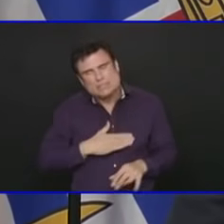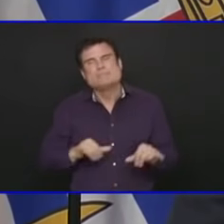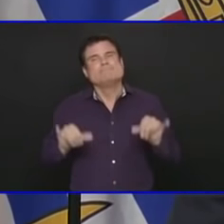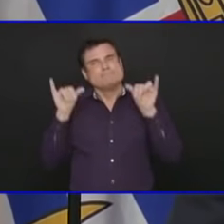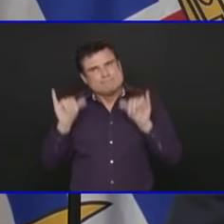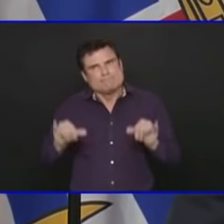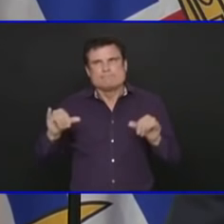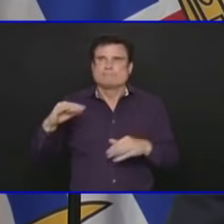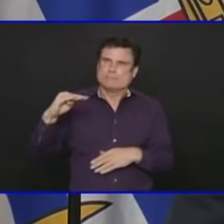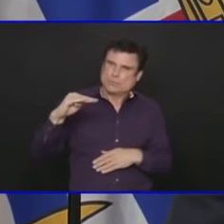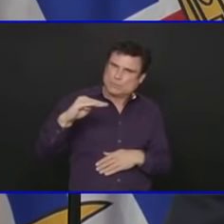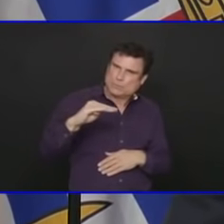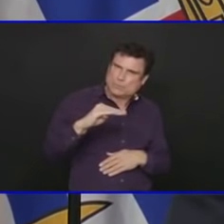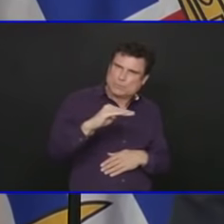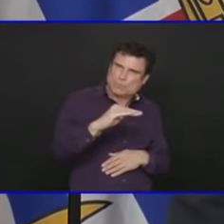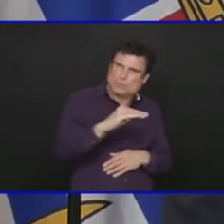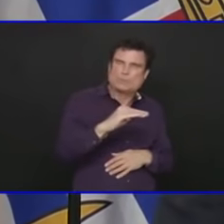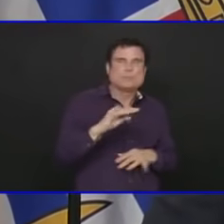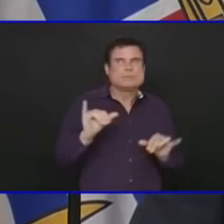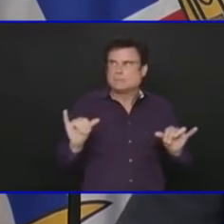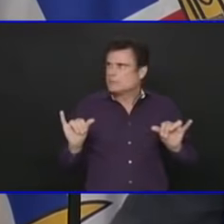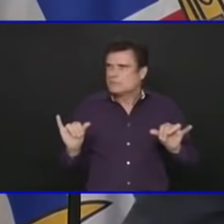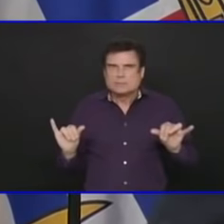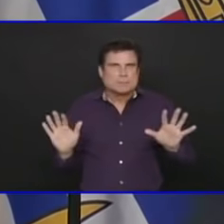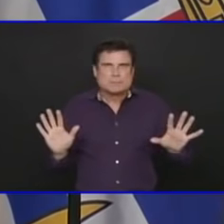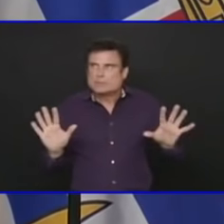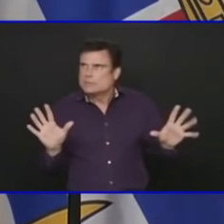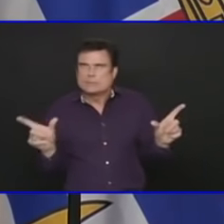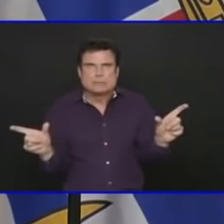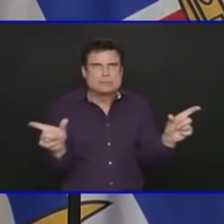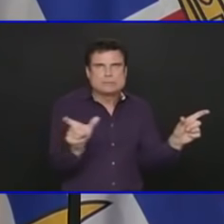to each other, being calm, and staying safe.